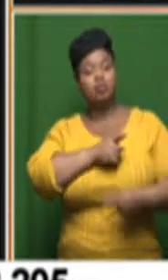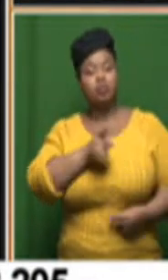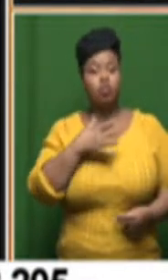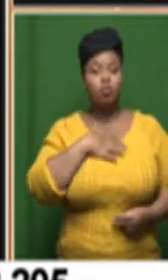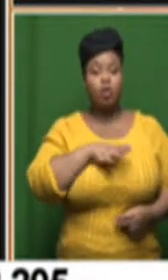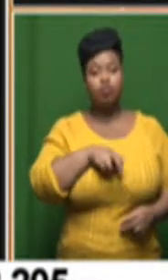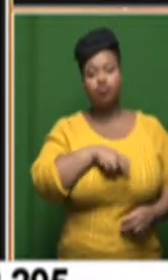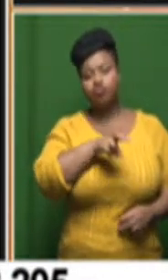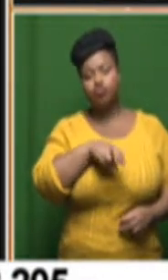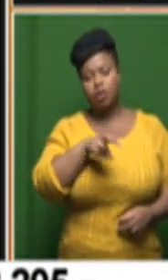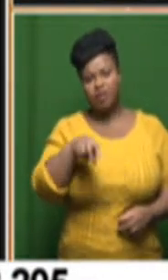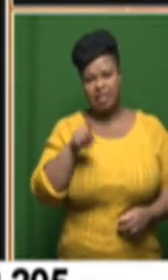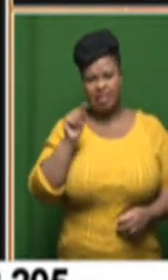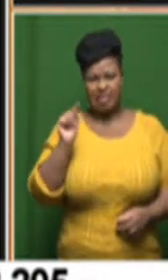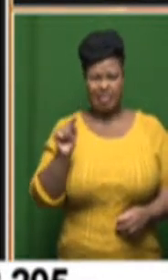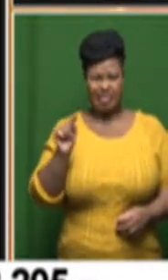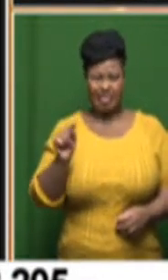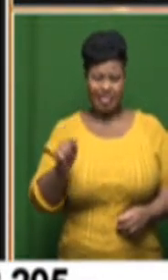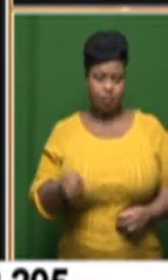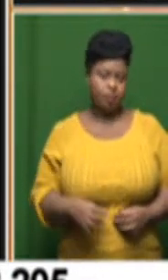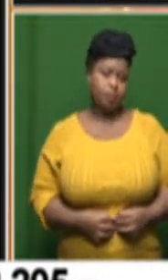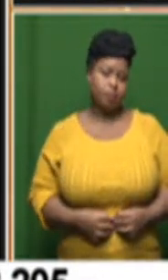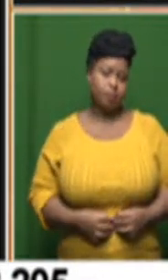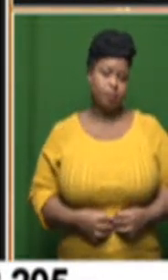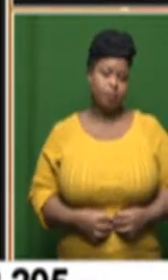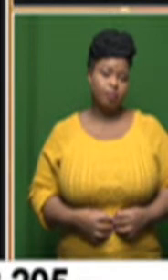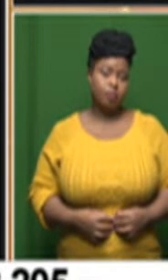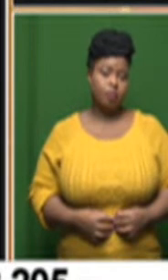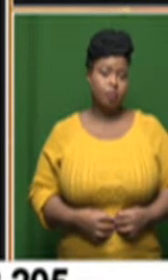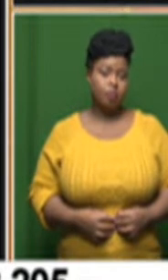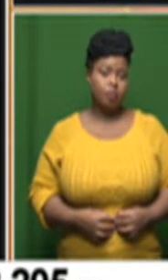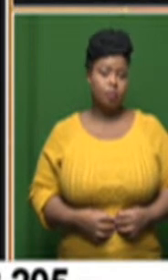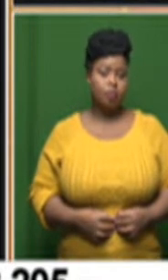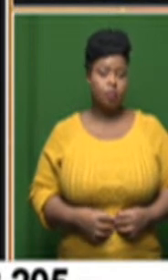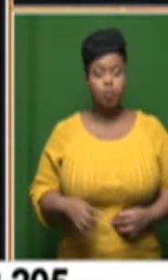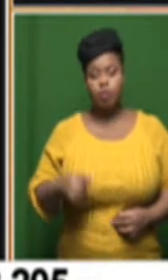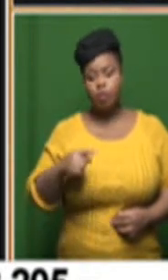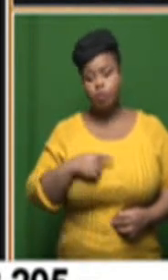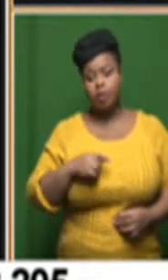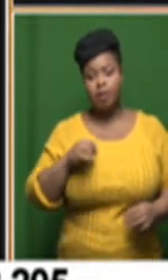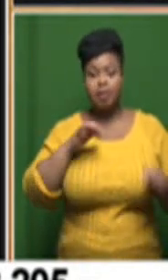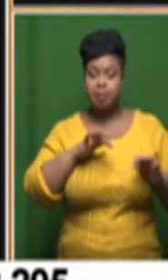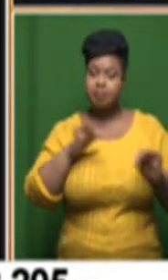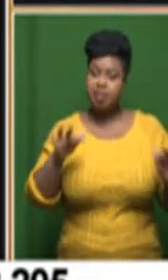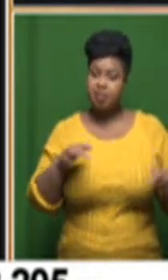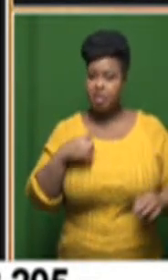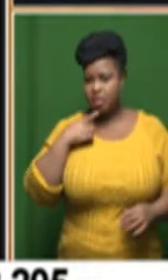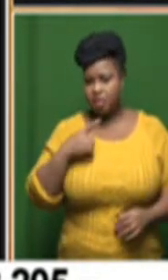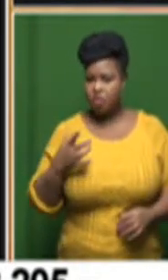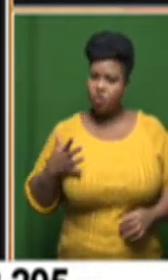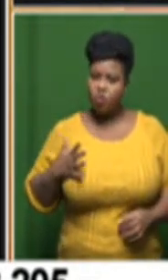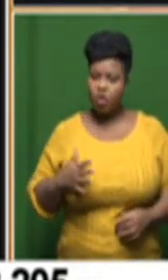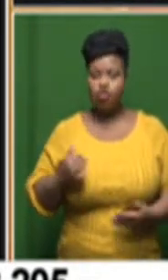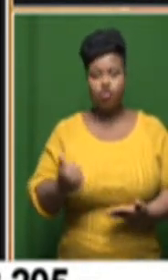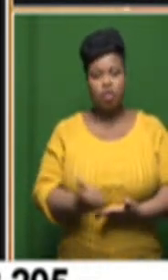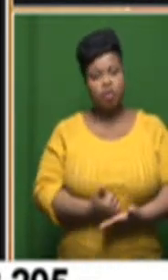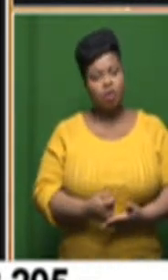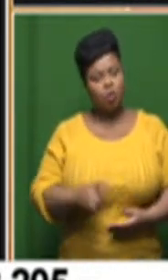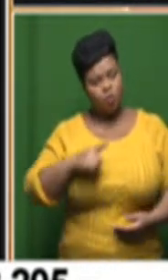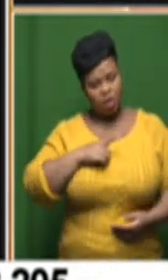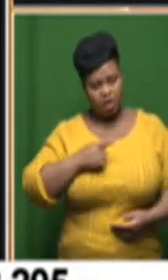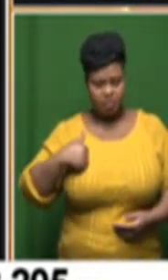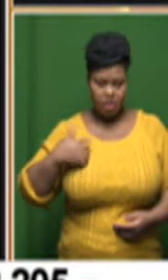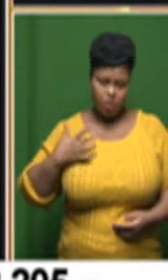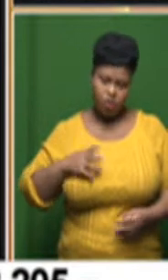travel. That was a factor that the people said, I want to register because I want to go to